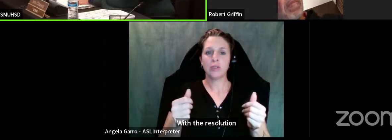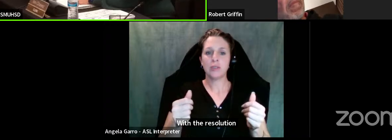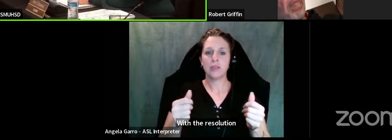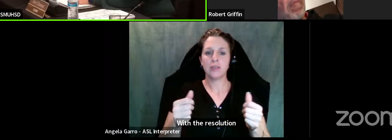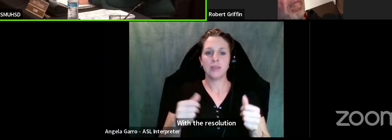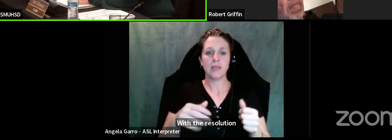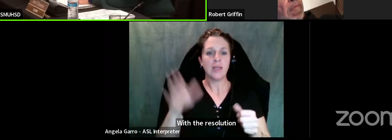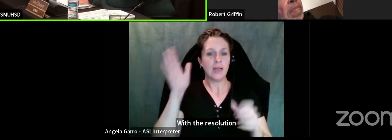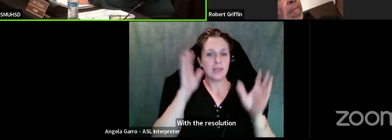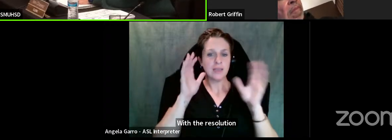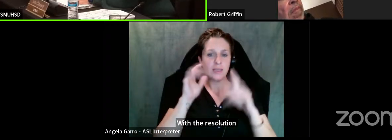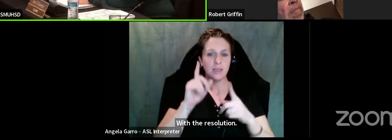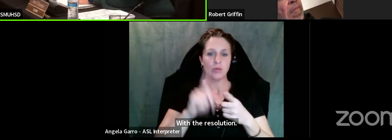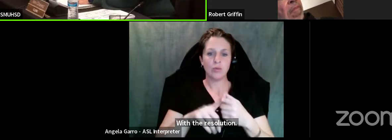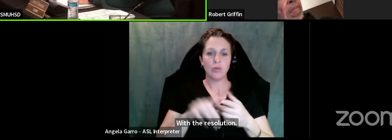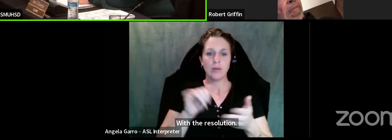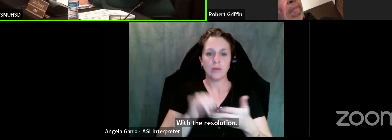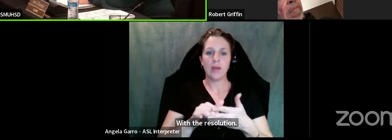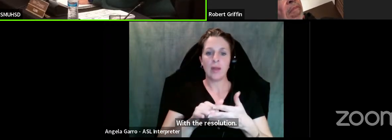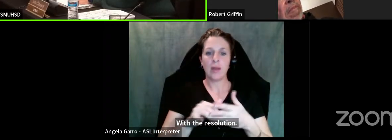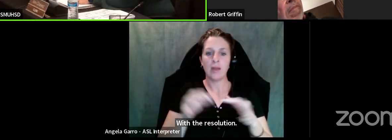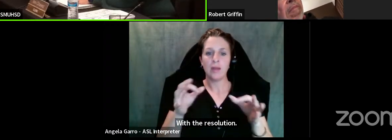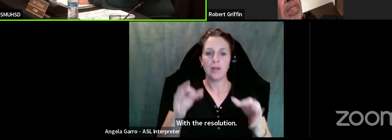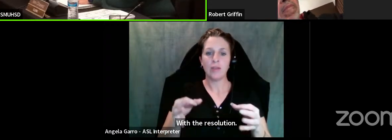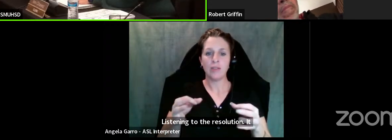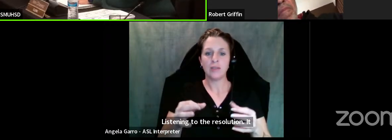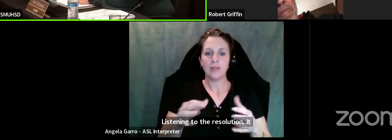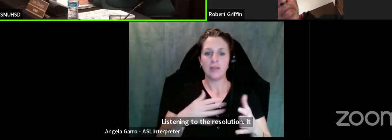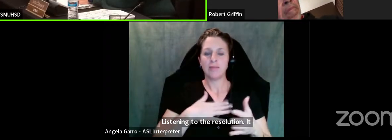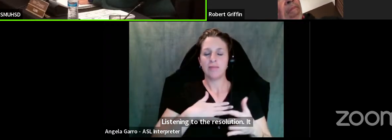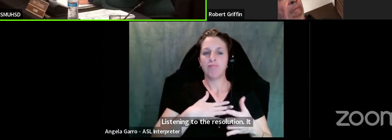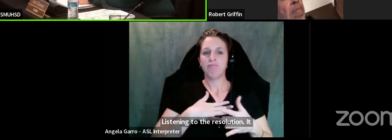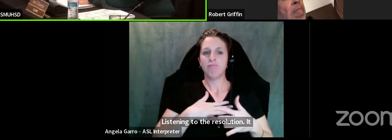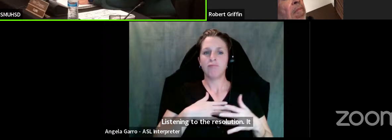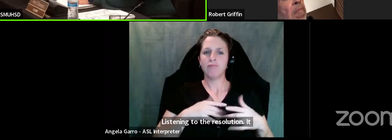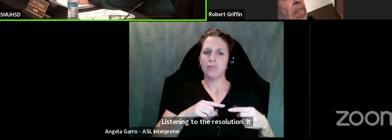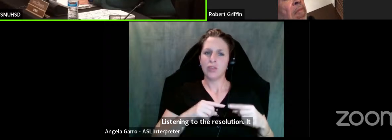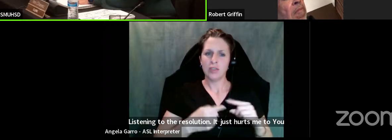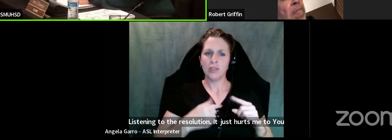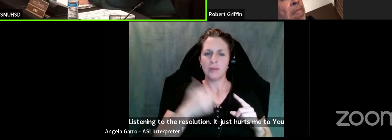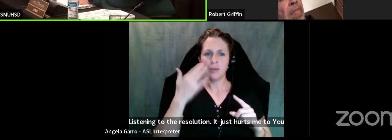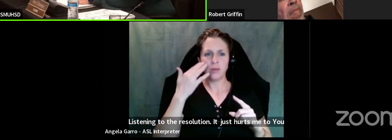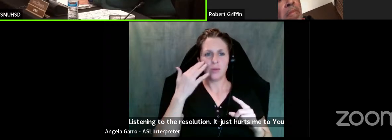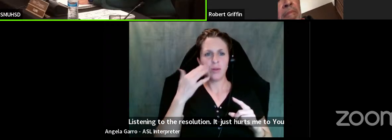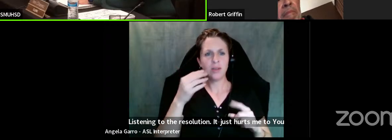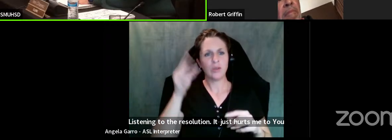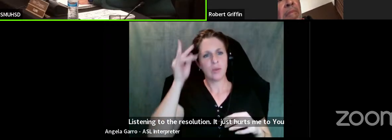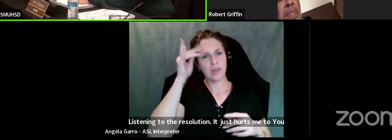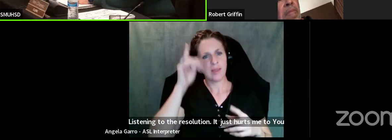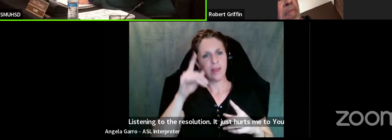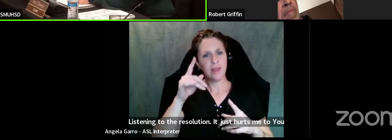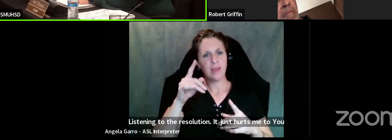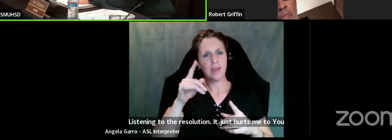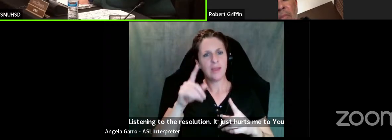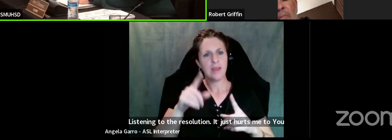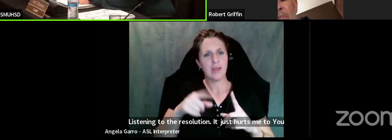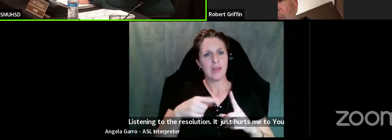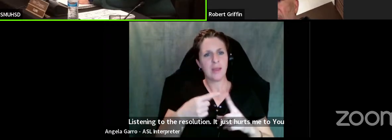Listening to the resolution, it just hurts me to, it has to think about